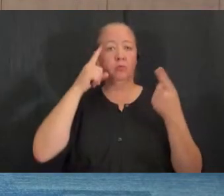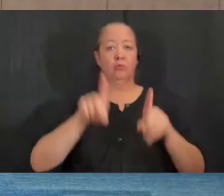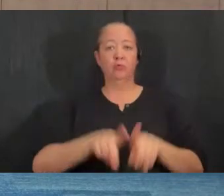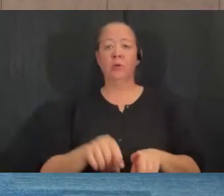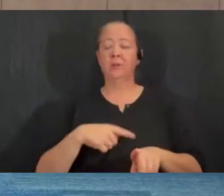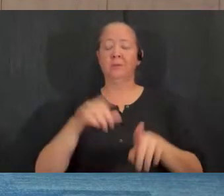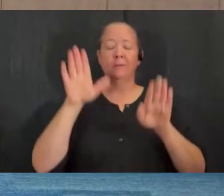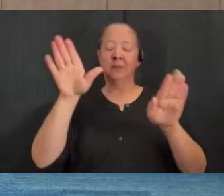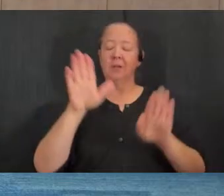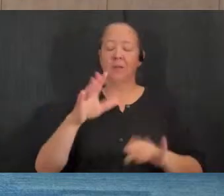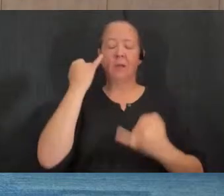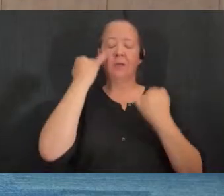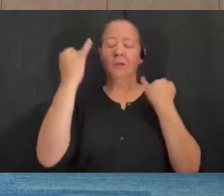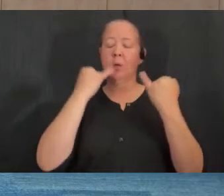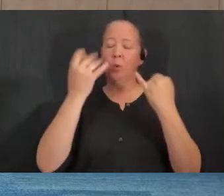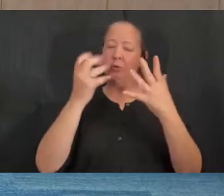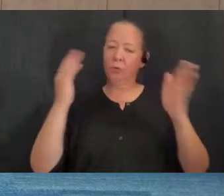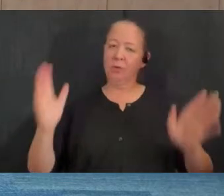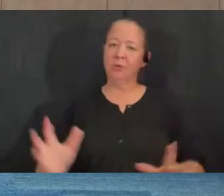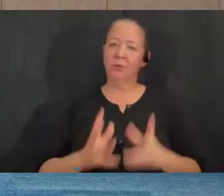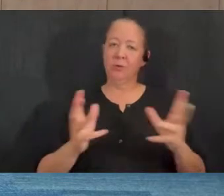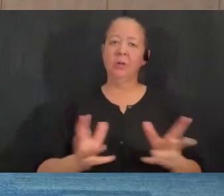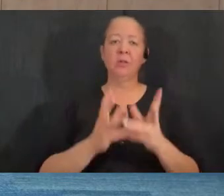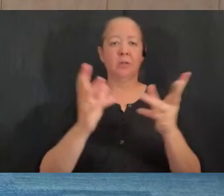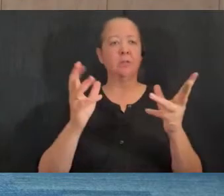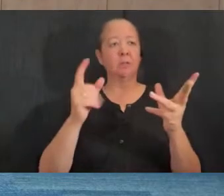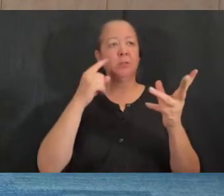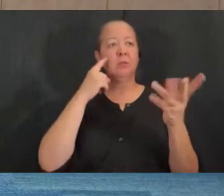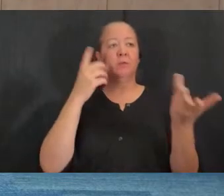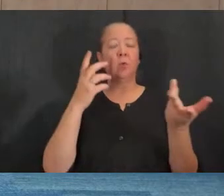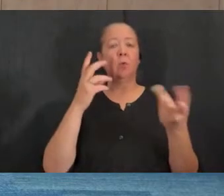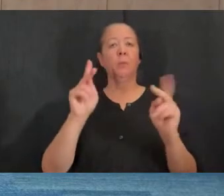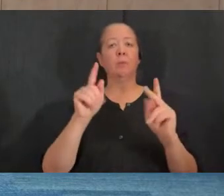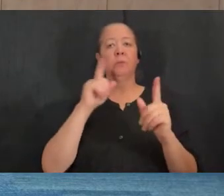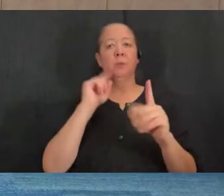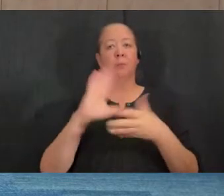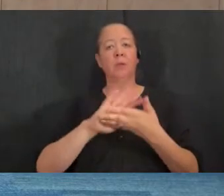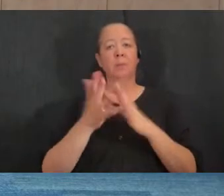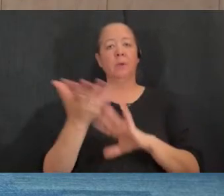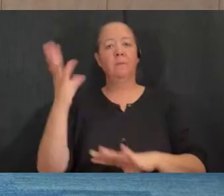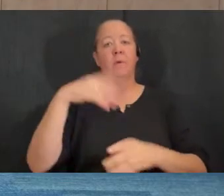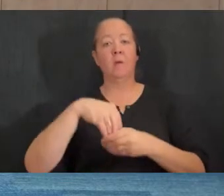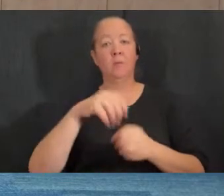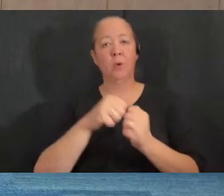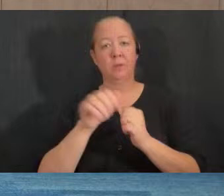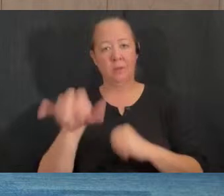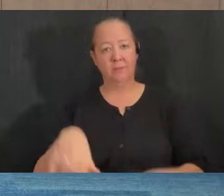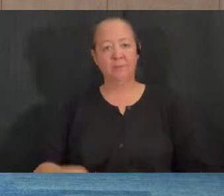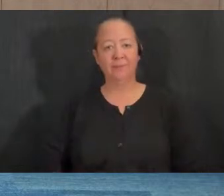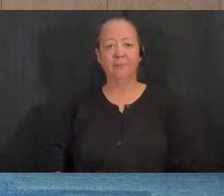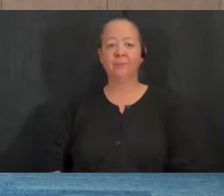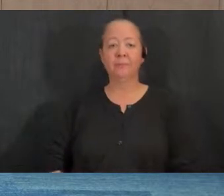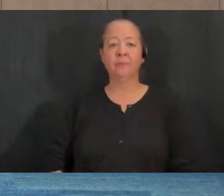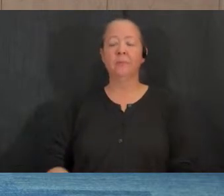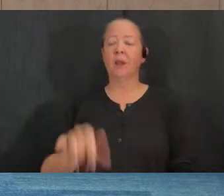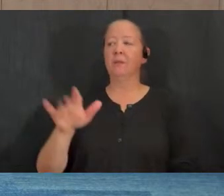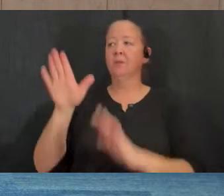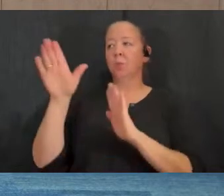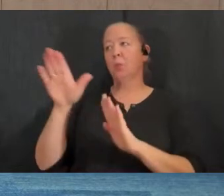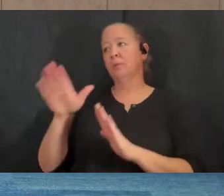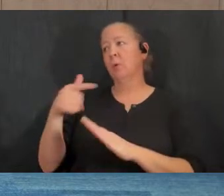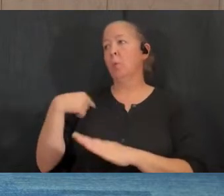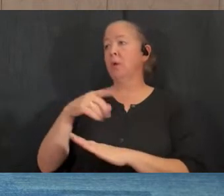to get involved in helping us to put together a community repair cafe. Thank you. That's wonderful, and we can connect you directly to